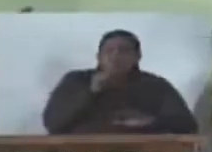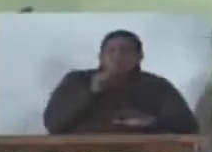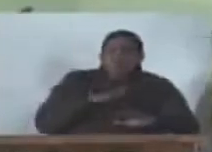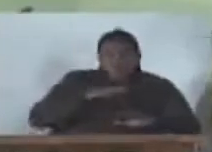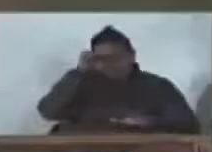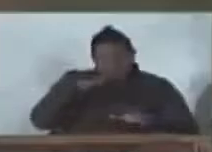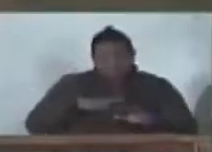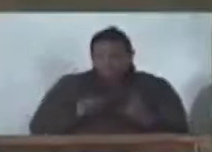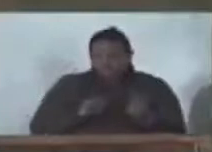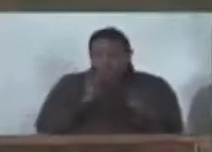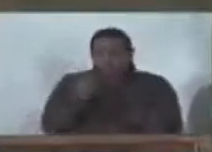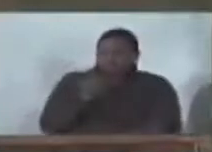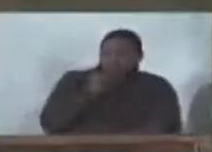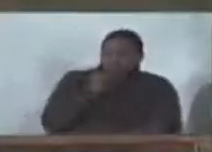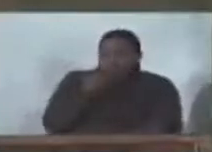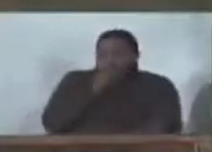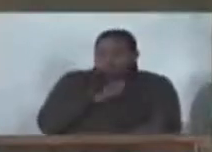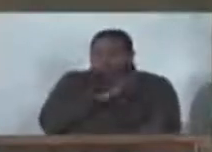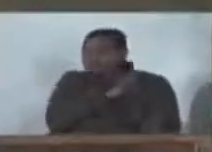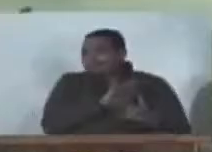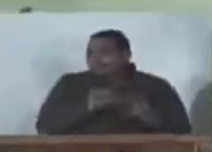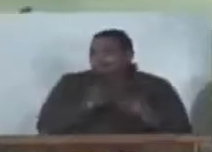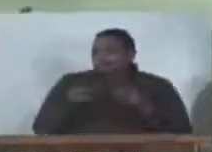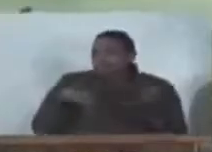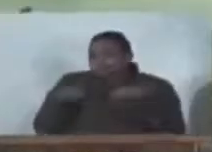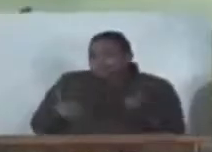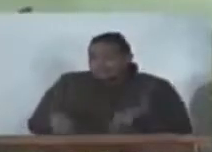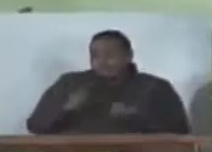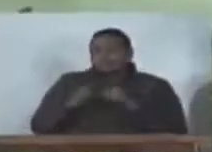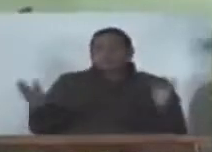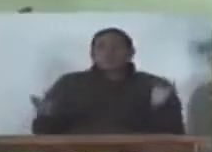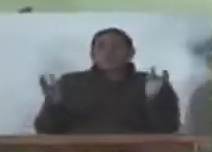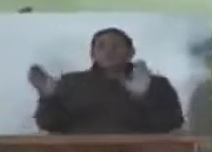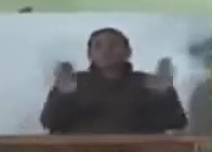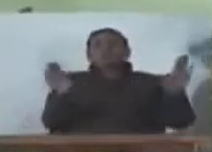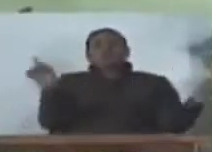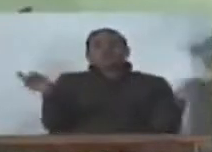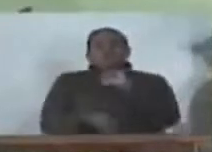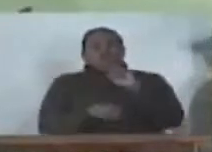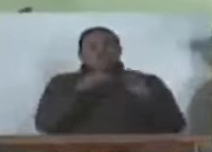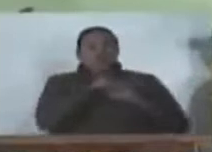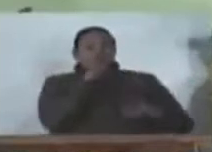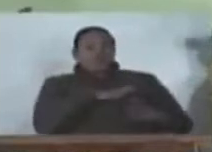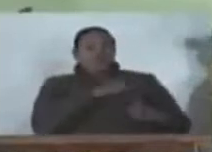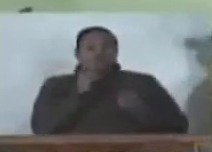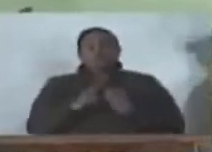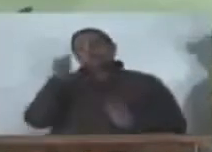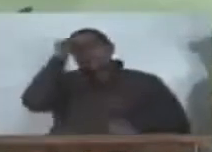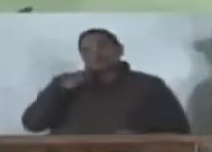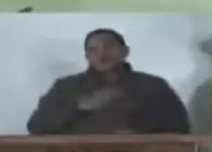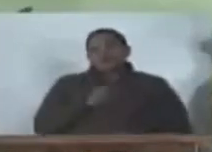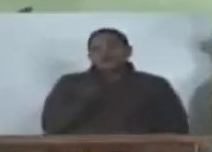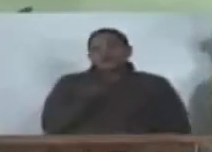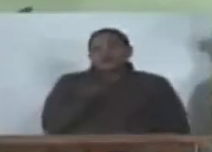old notions about a woman's place, and encourage behavior change among women and men. We